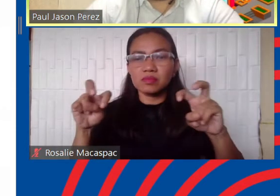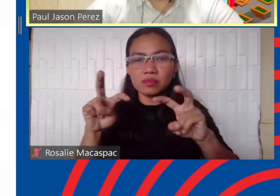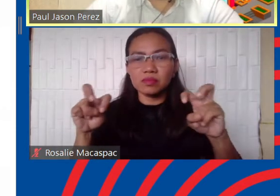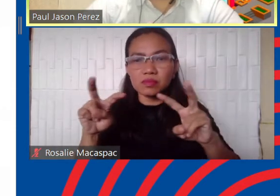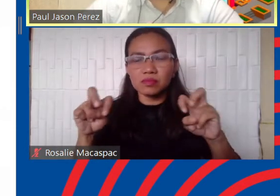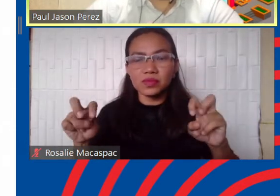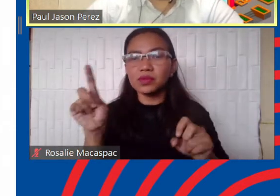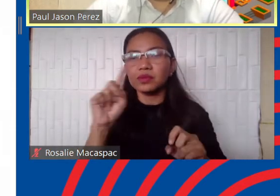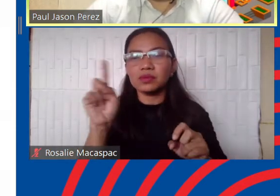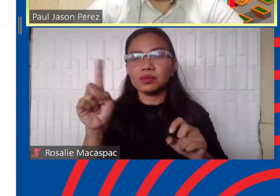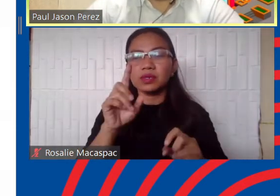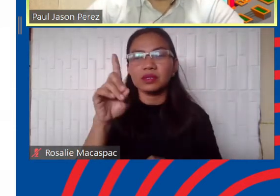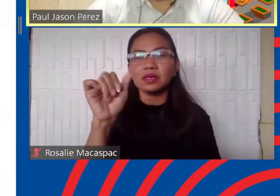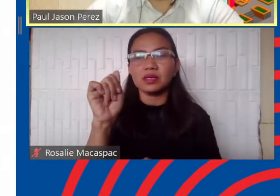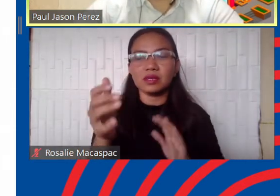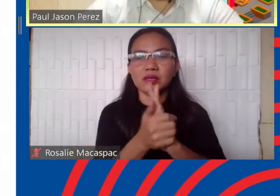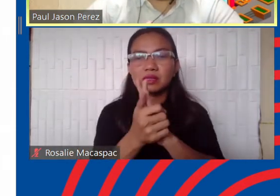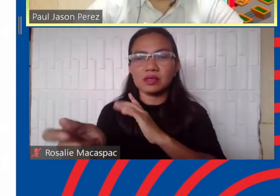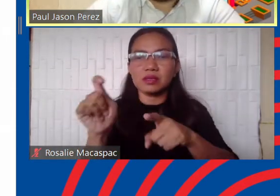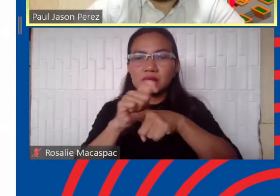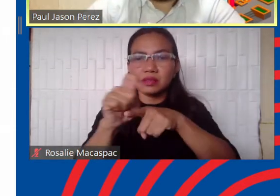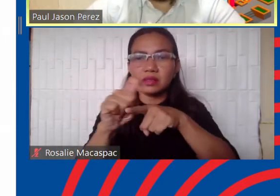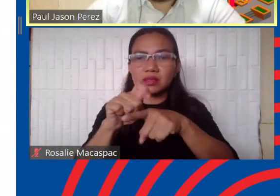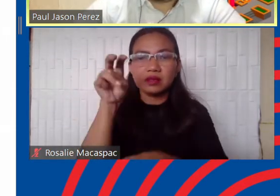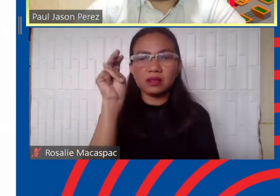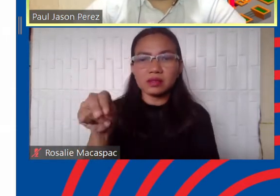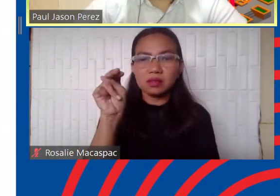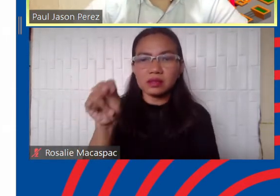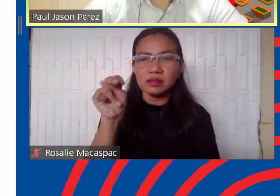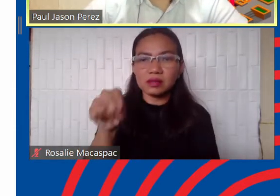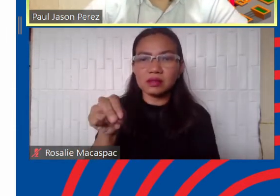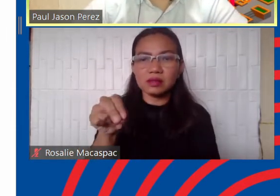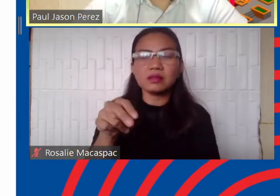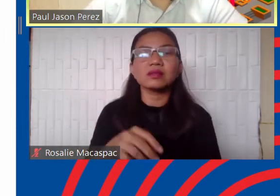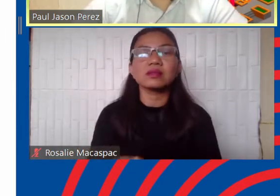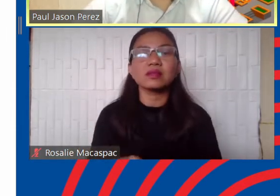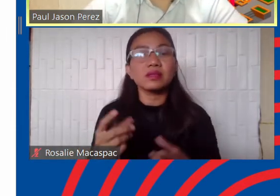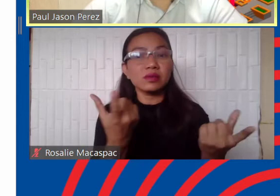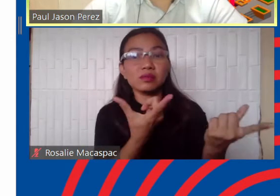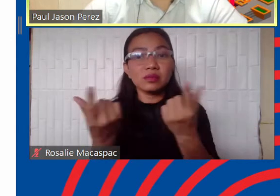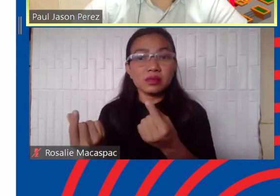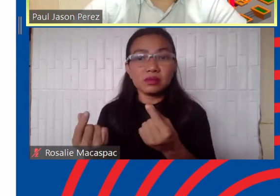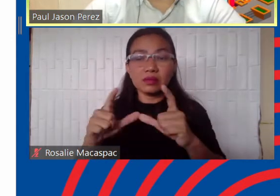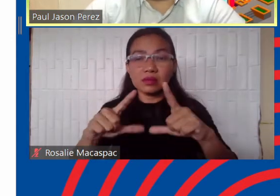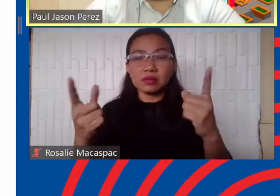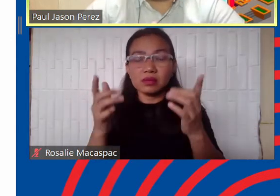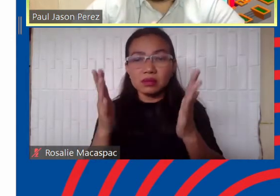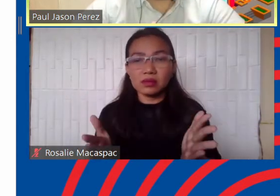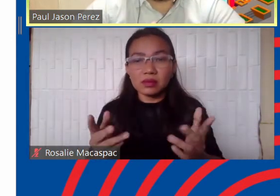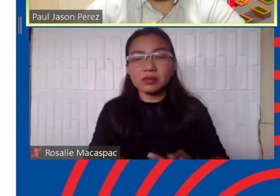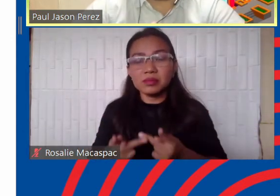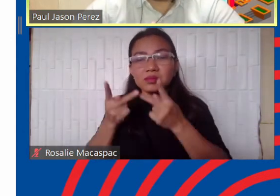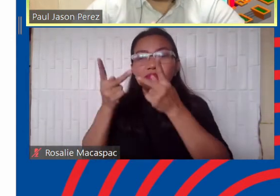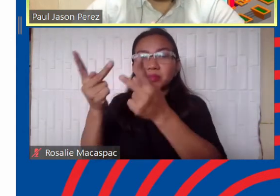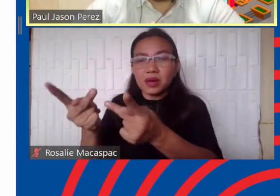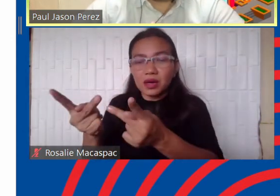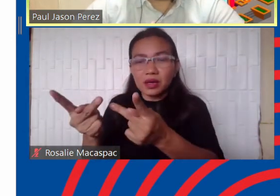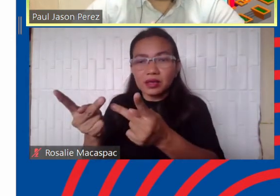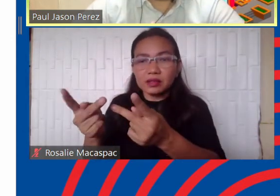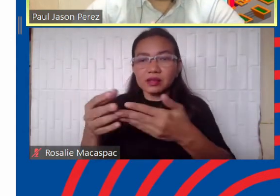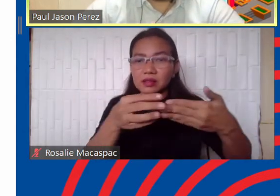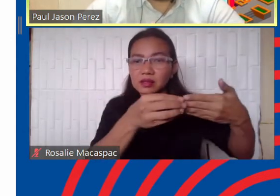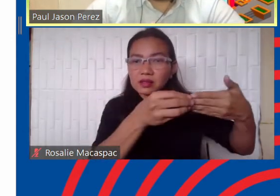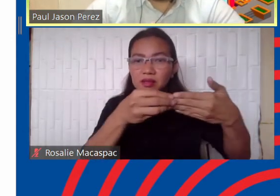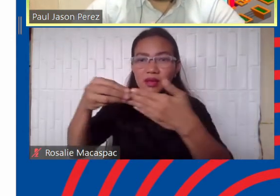or training are needed. So what we can do as librarians that we can provide a live guide